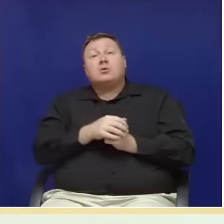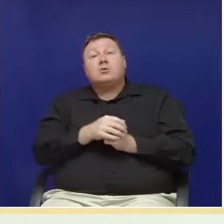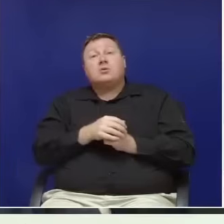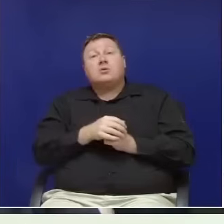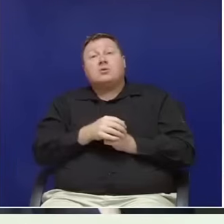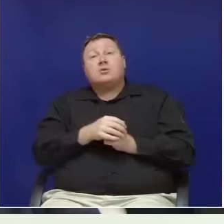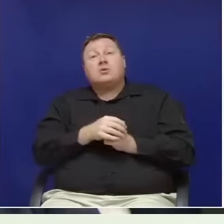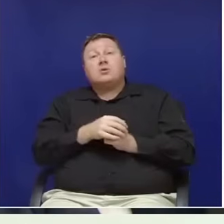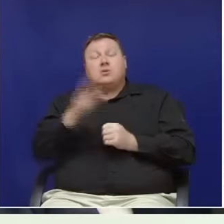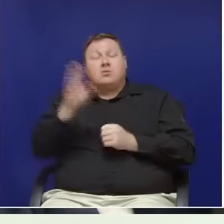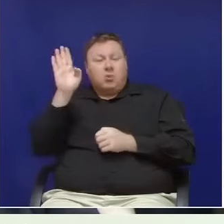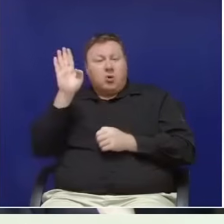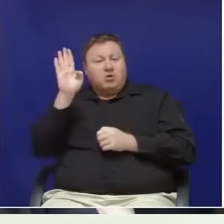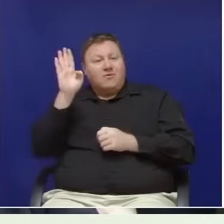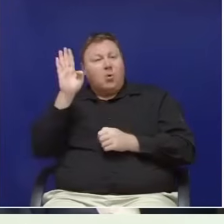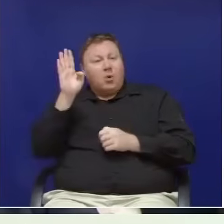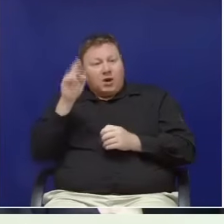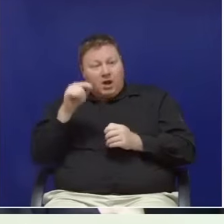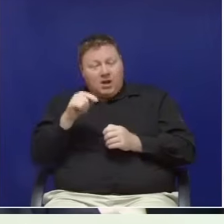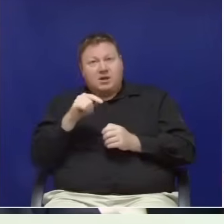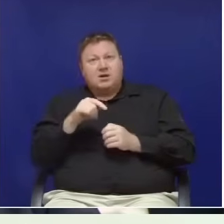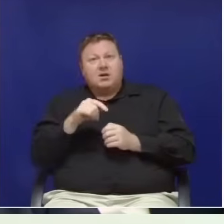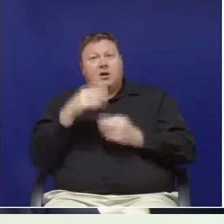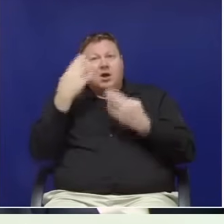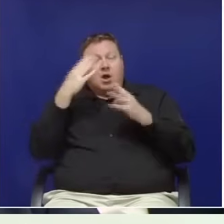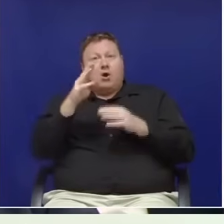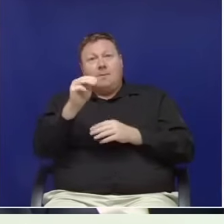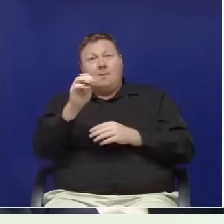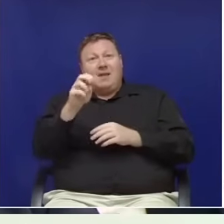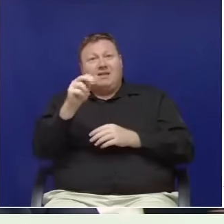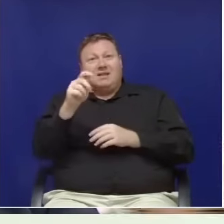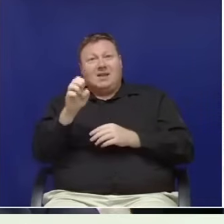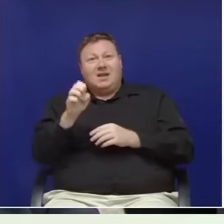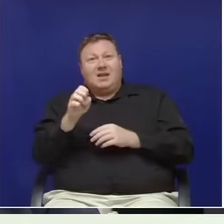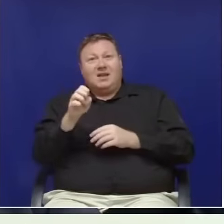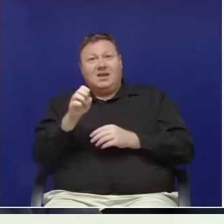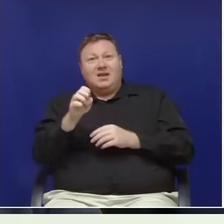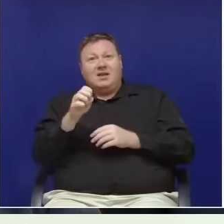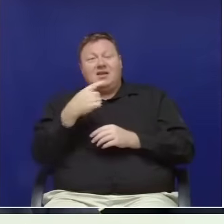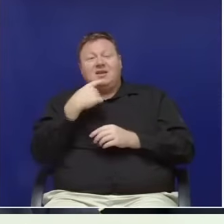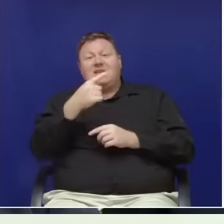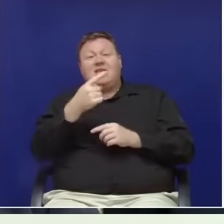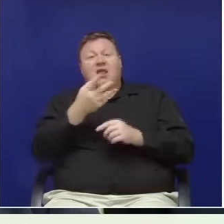substance of the point of order, Chair, is that Honourable Mentor said